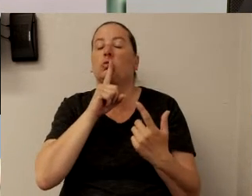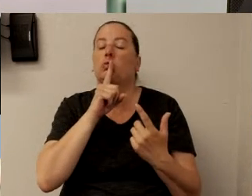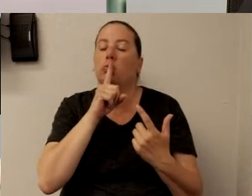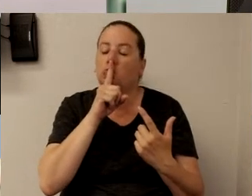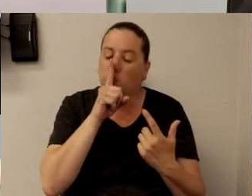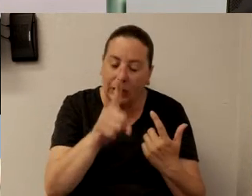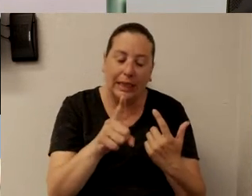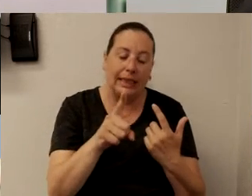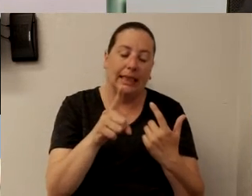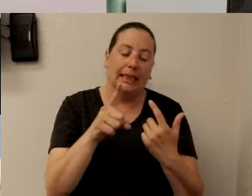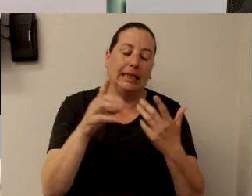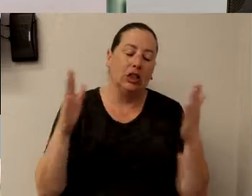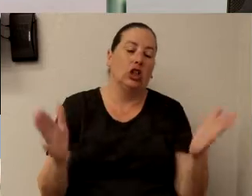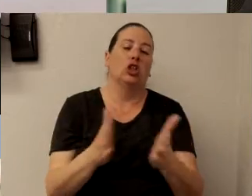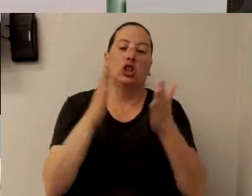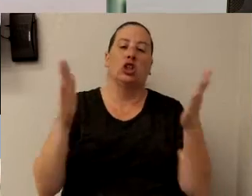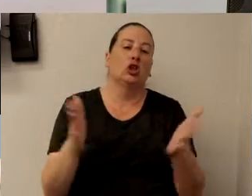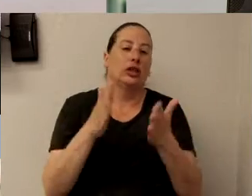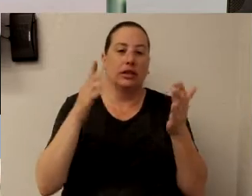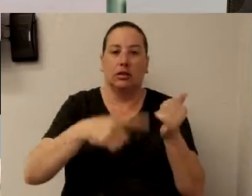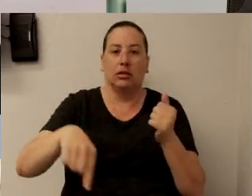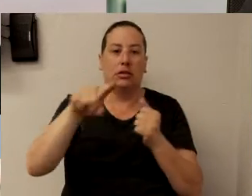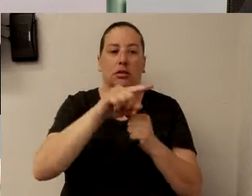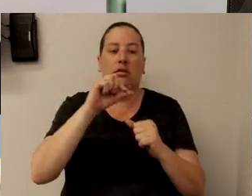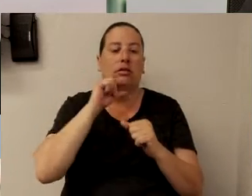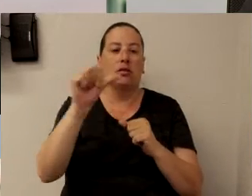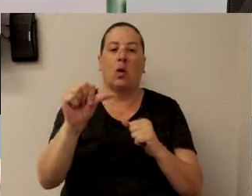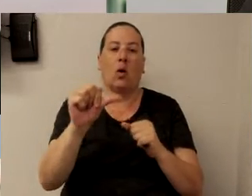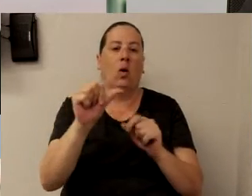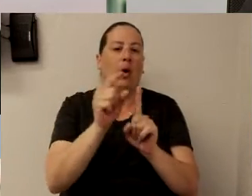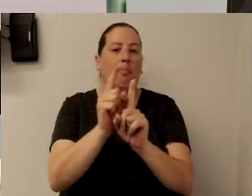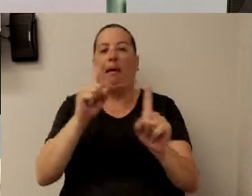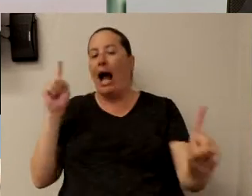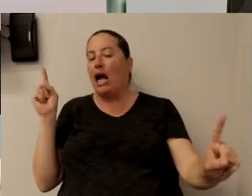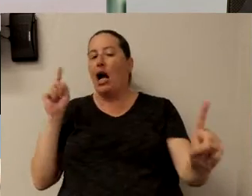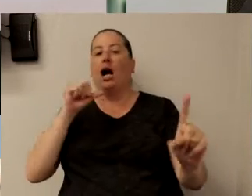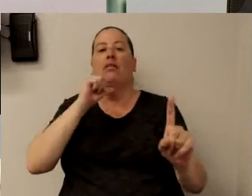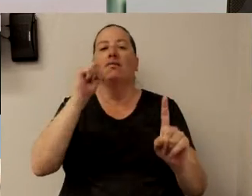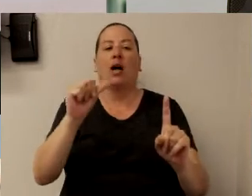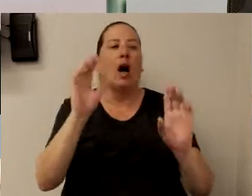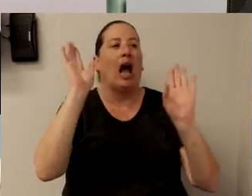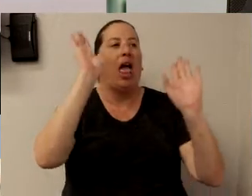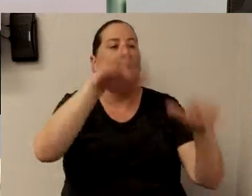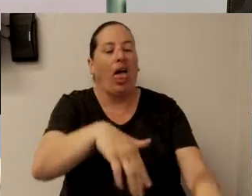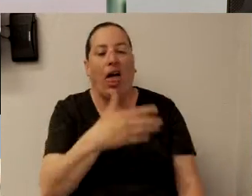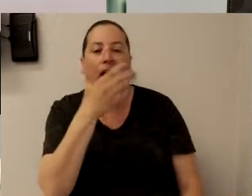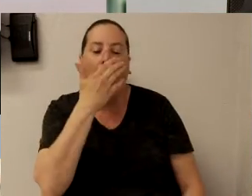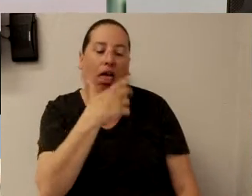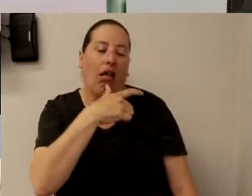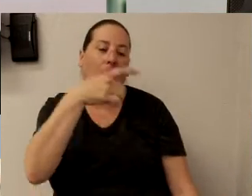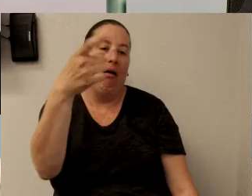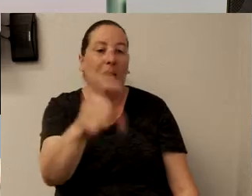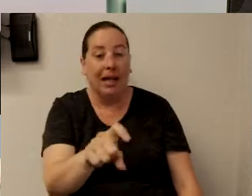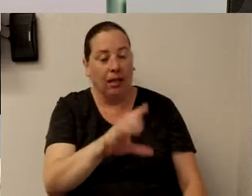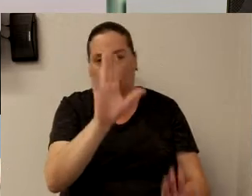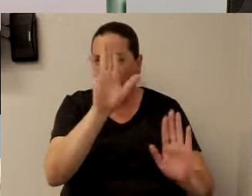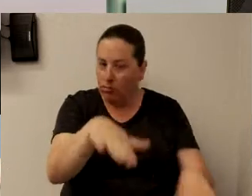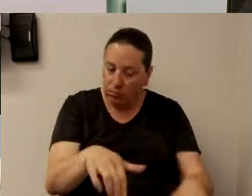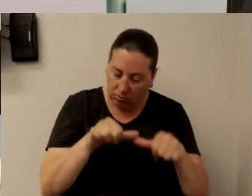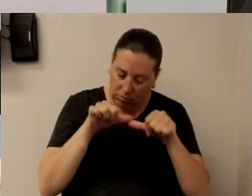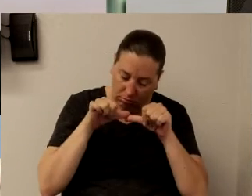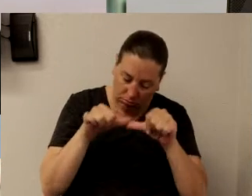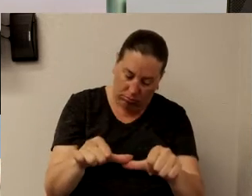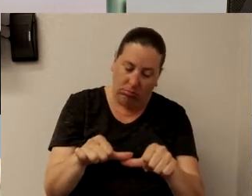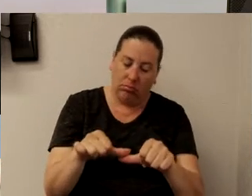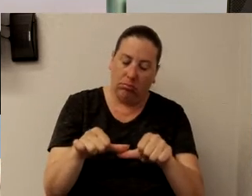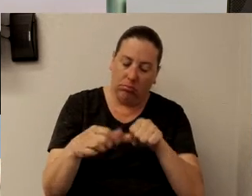encourage everybody, don't back off, don't slack off. I use the term, double down. So